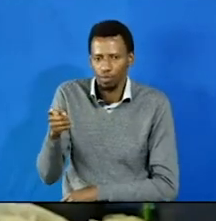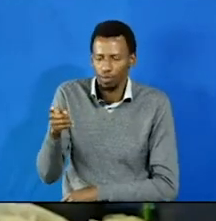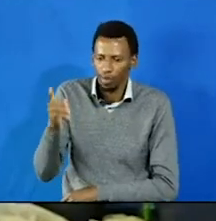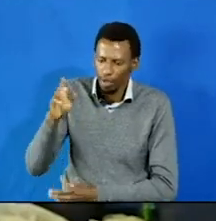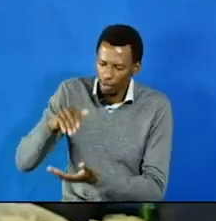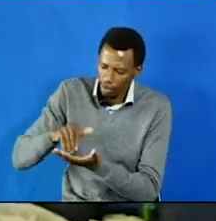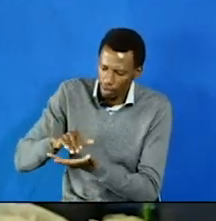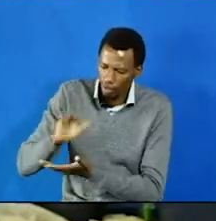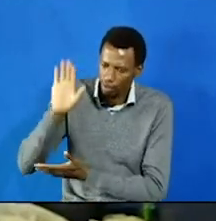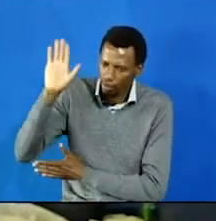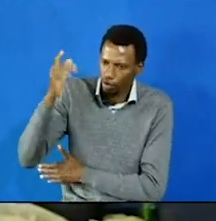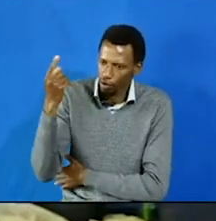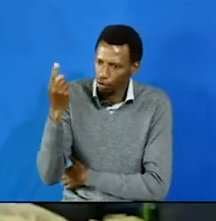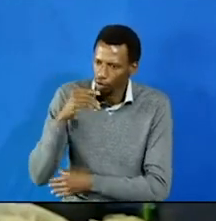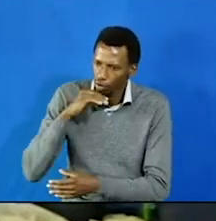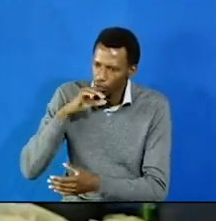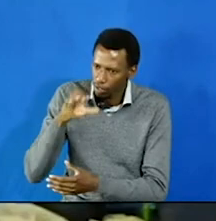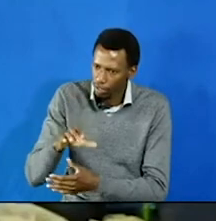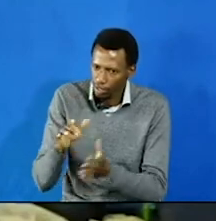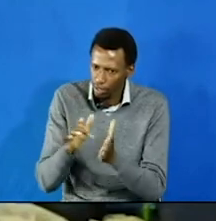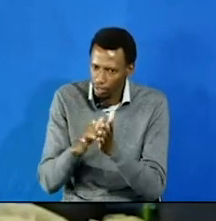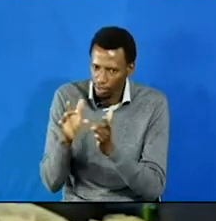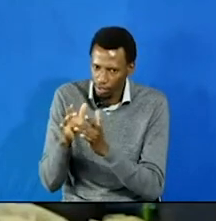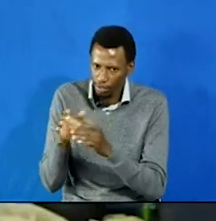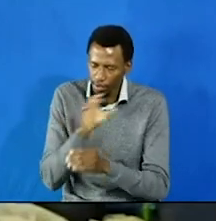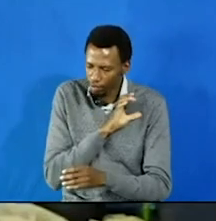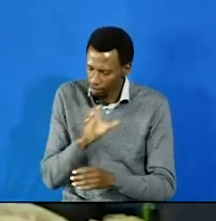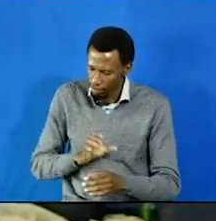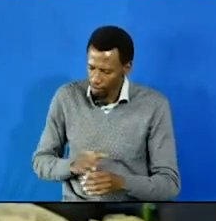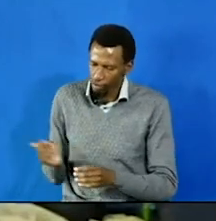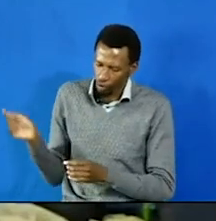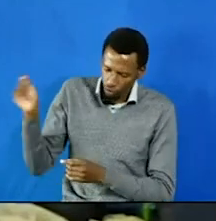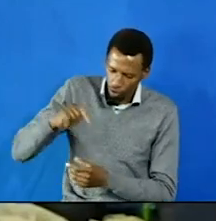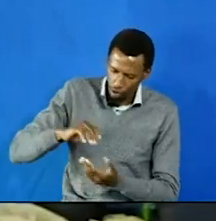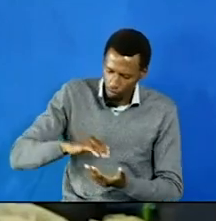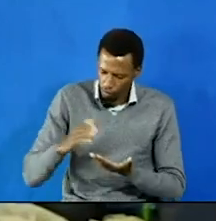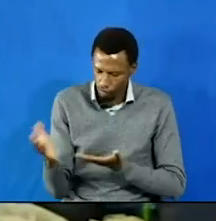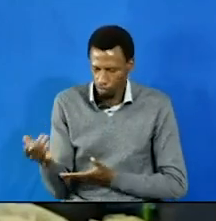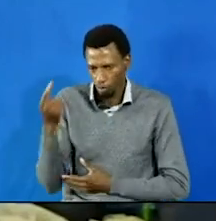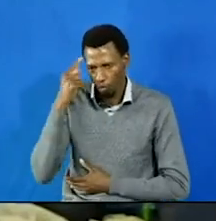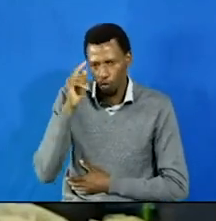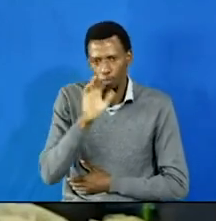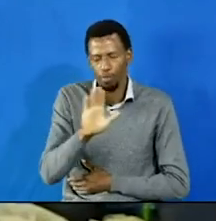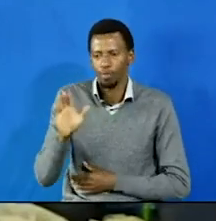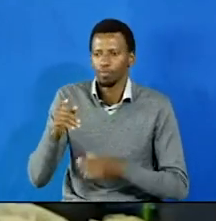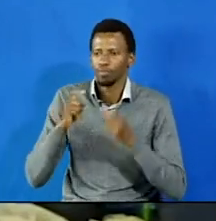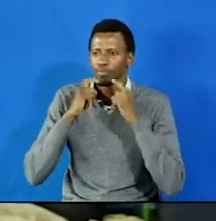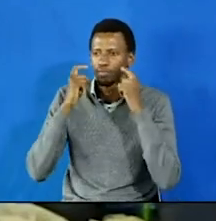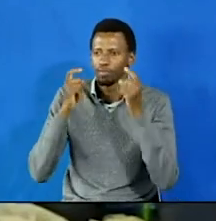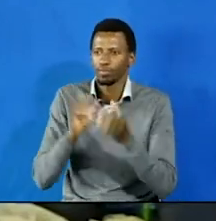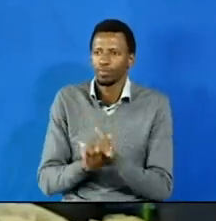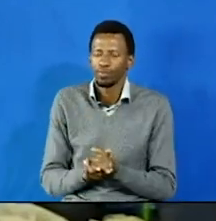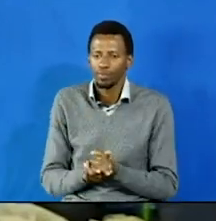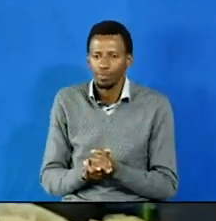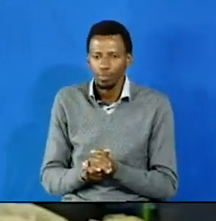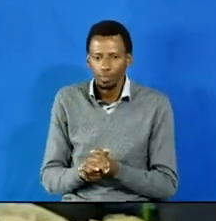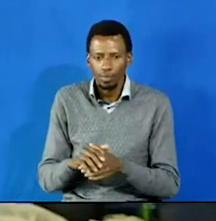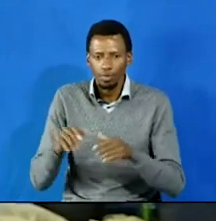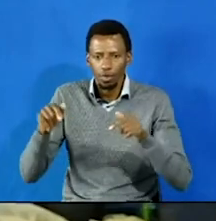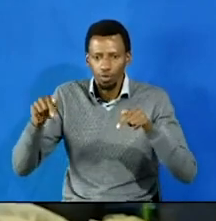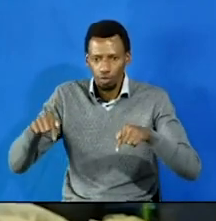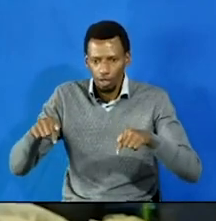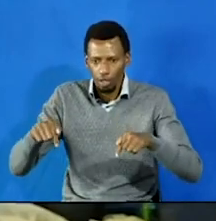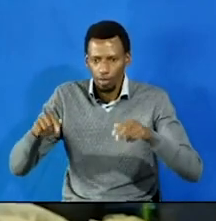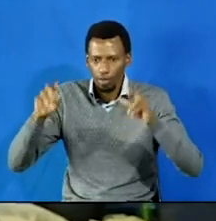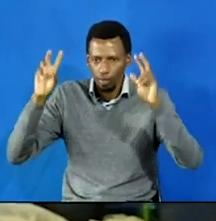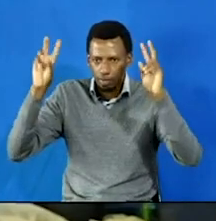Jesus Christ, to come and die because of your sins. Today, our topic of our sermon or